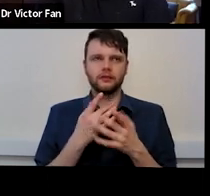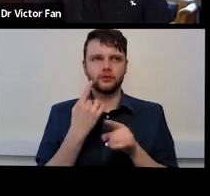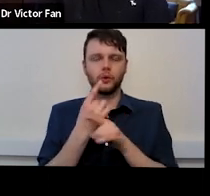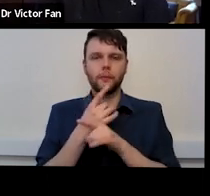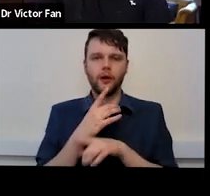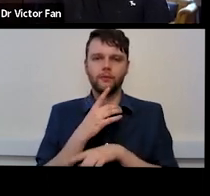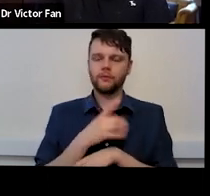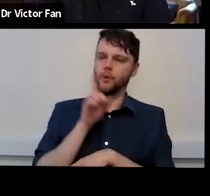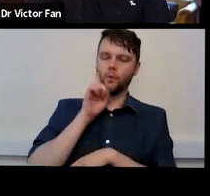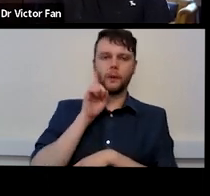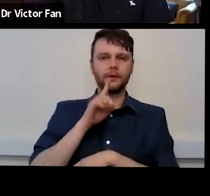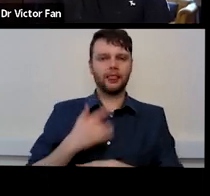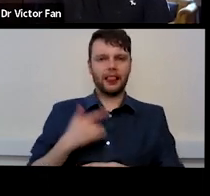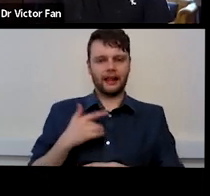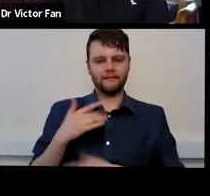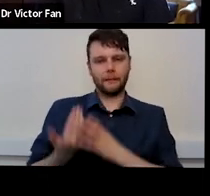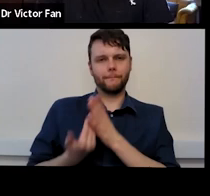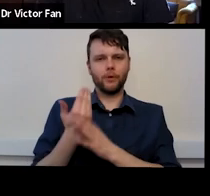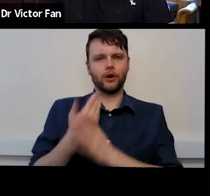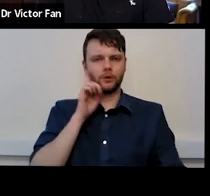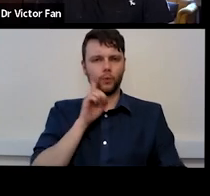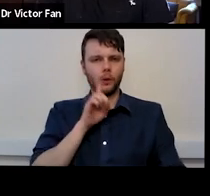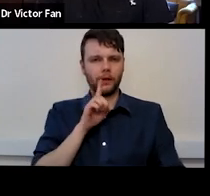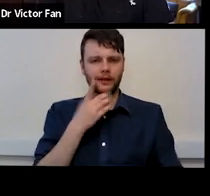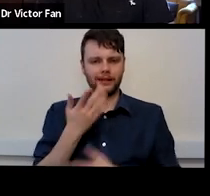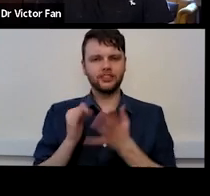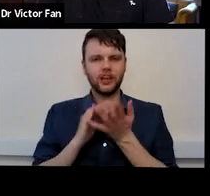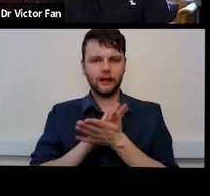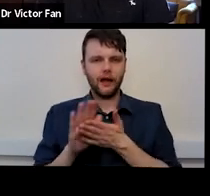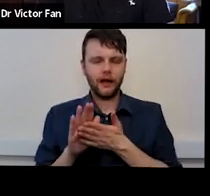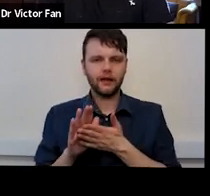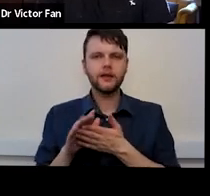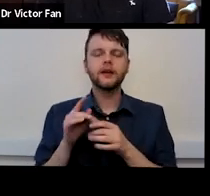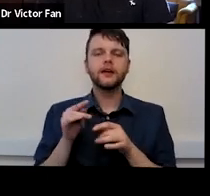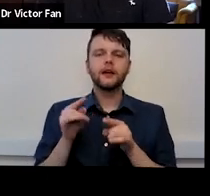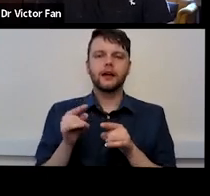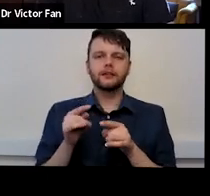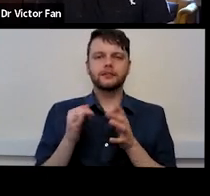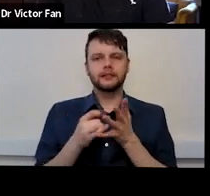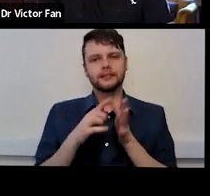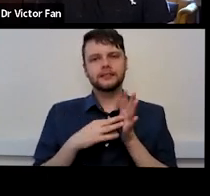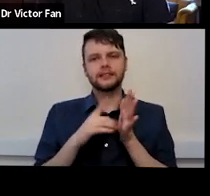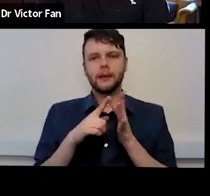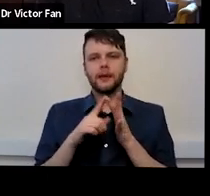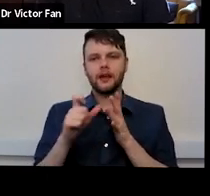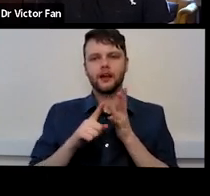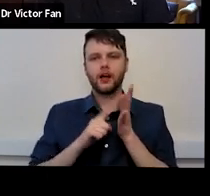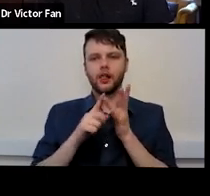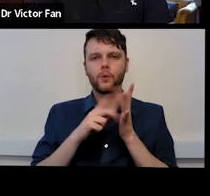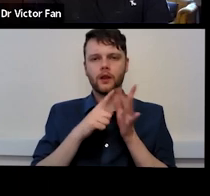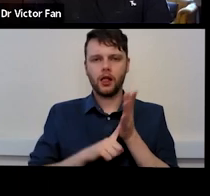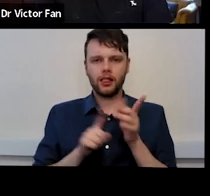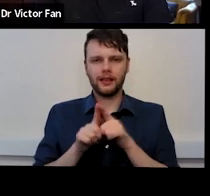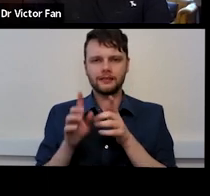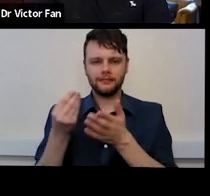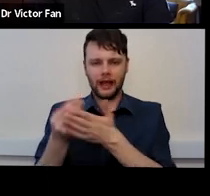womanhood, especially modern womanhood in Shanghai, and also under semi-colonialism and capitalism.